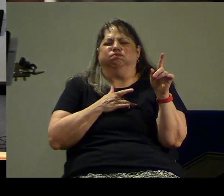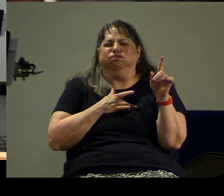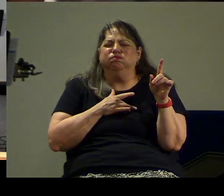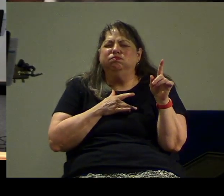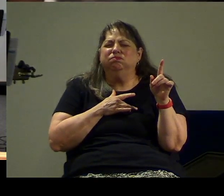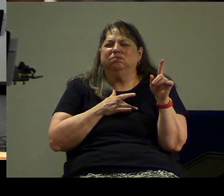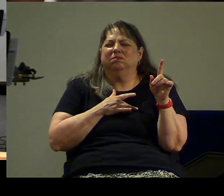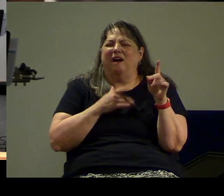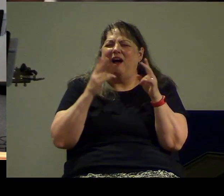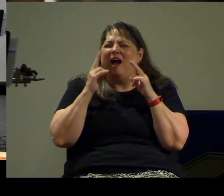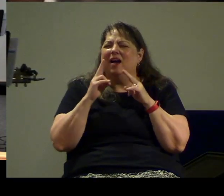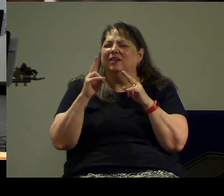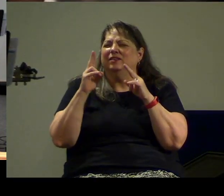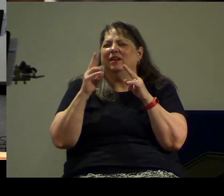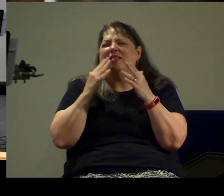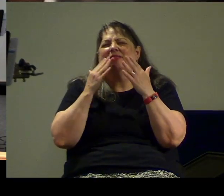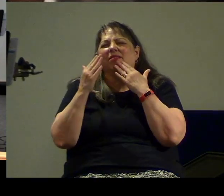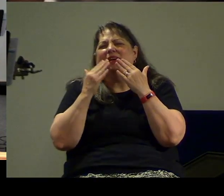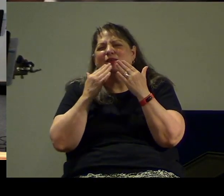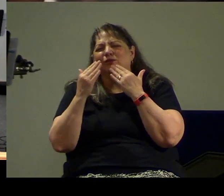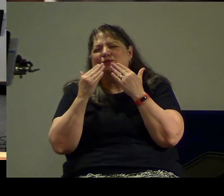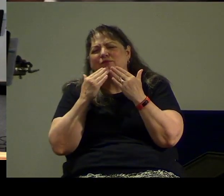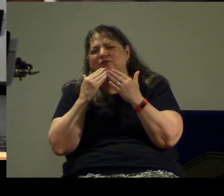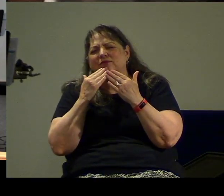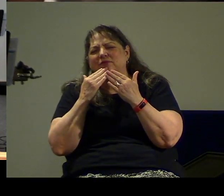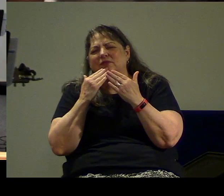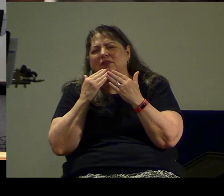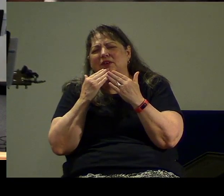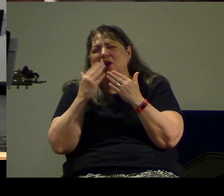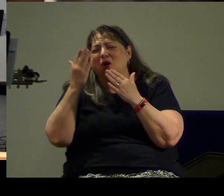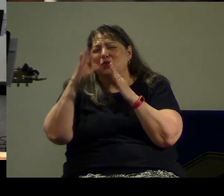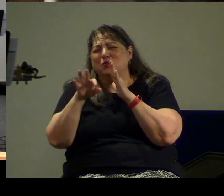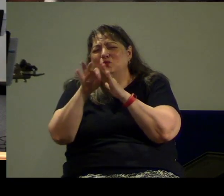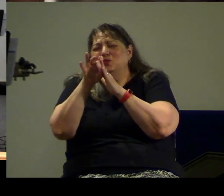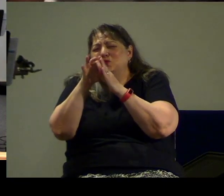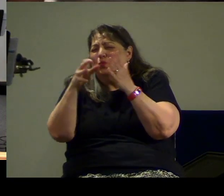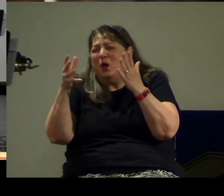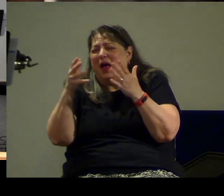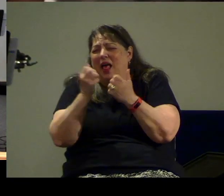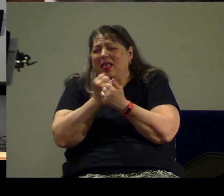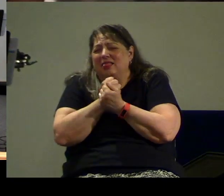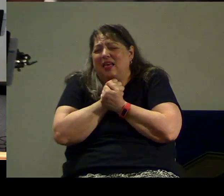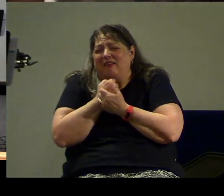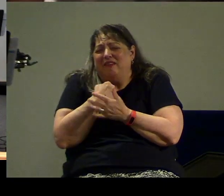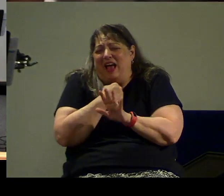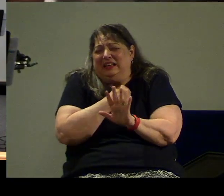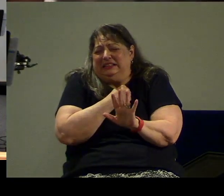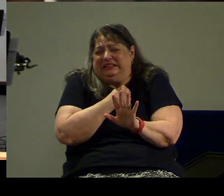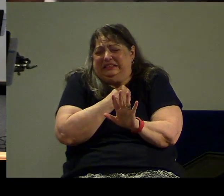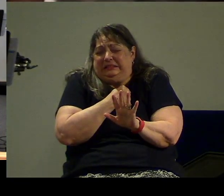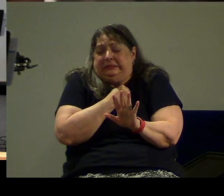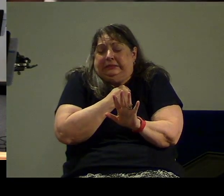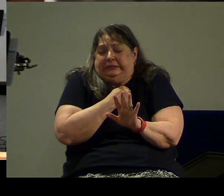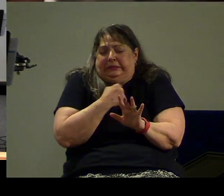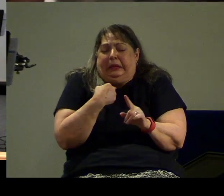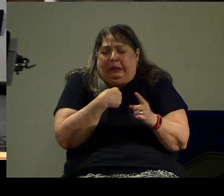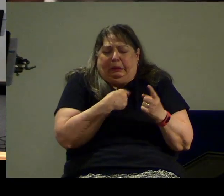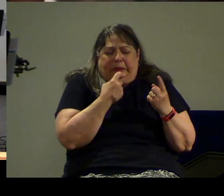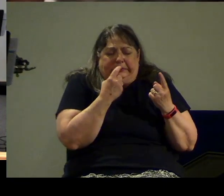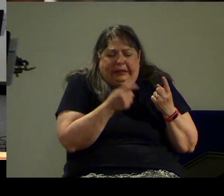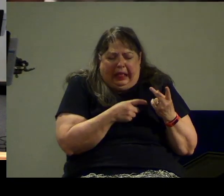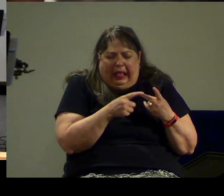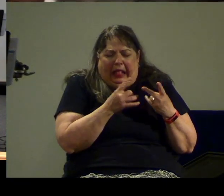honored and grateful that you choose to love us despite what and who we